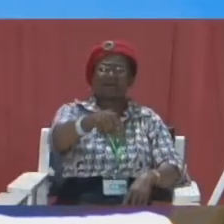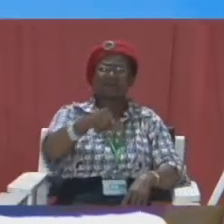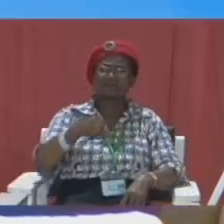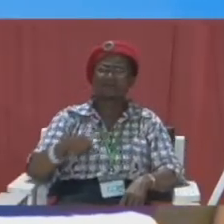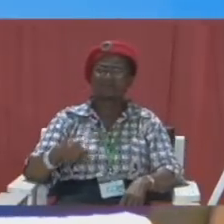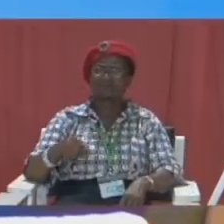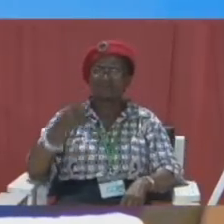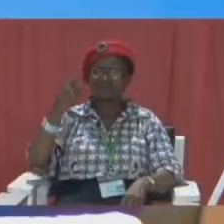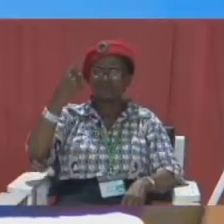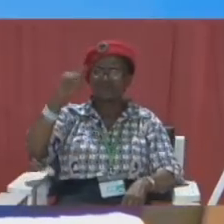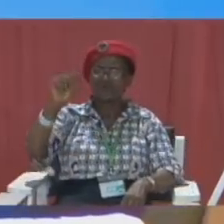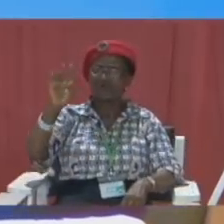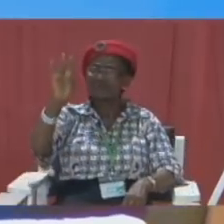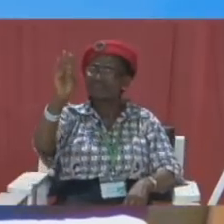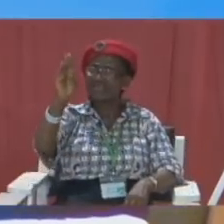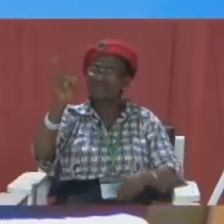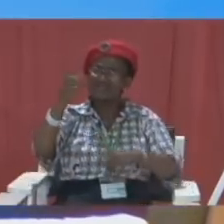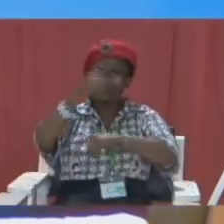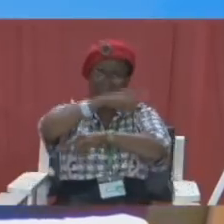for 7 days and seven